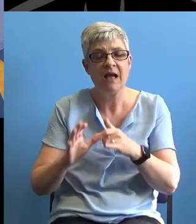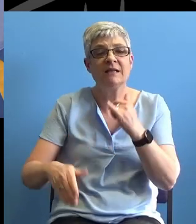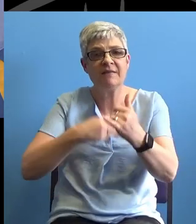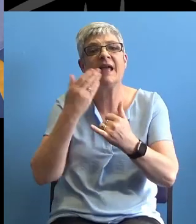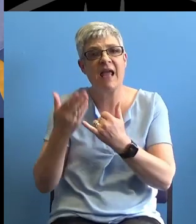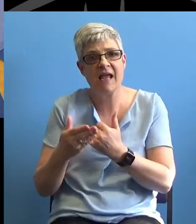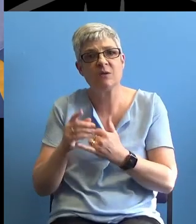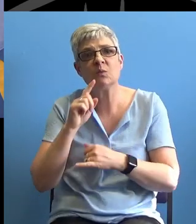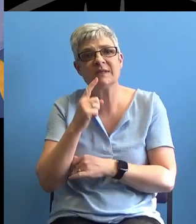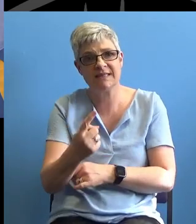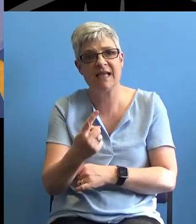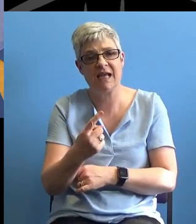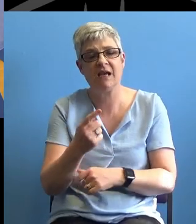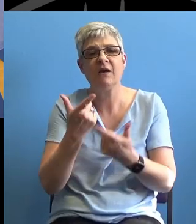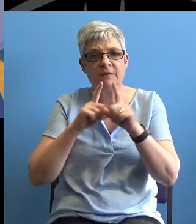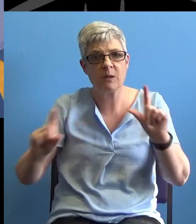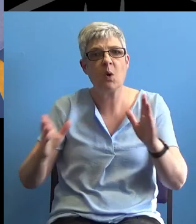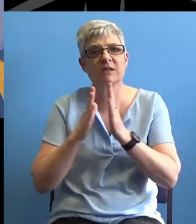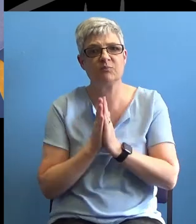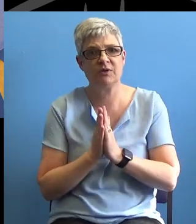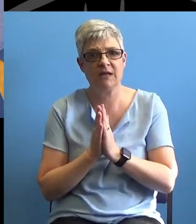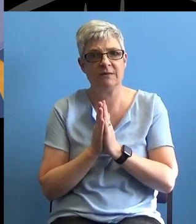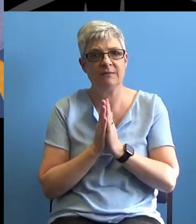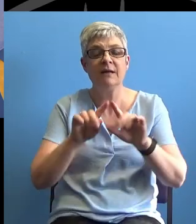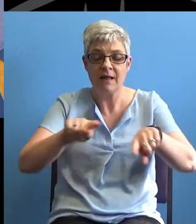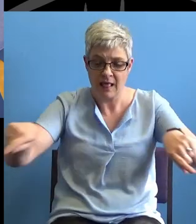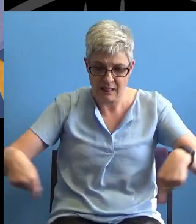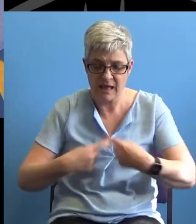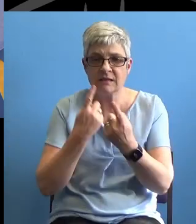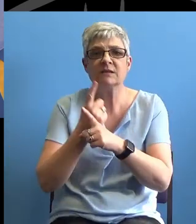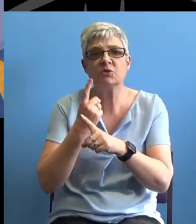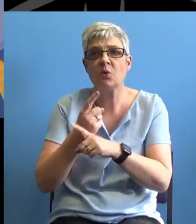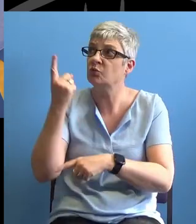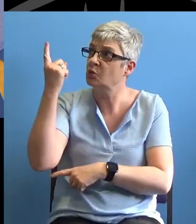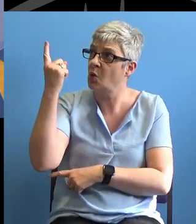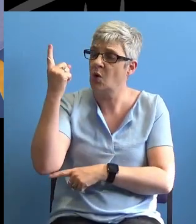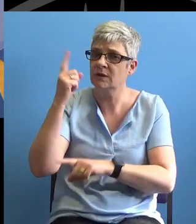Lord's Prayer. Let's talk to God. Let's pray.